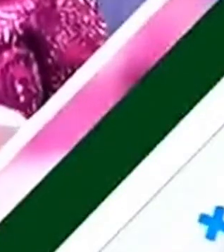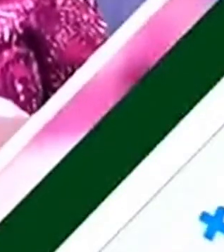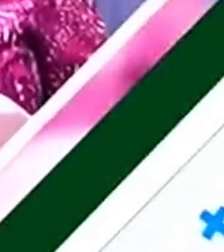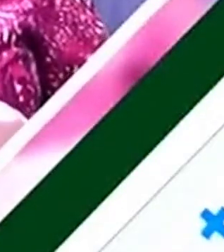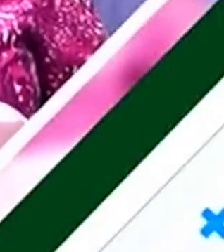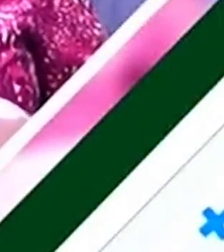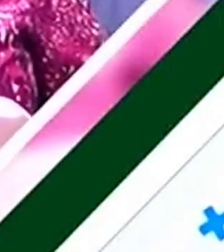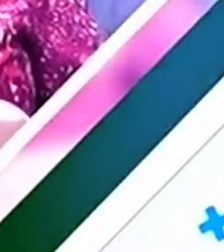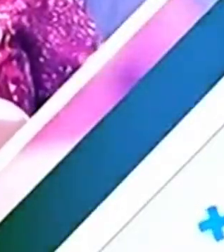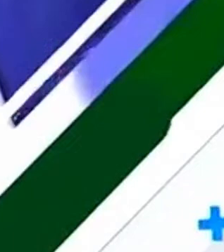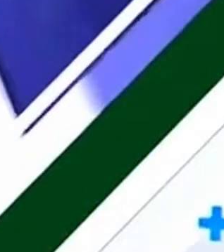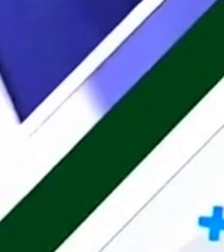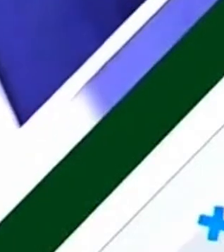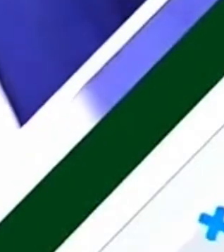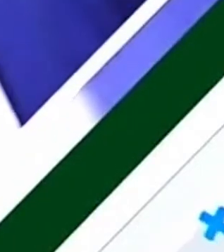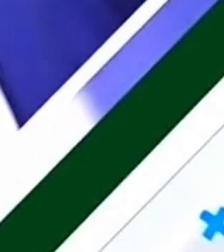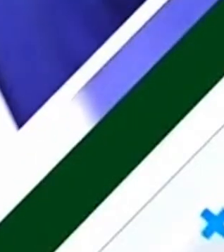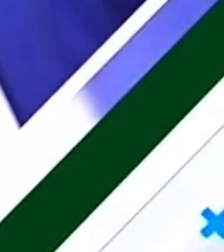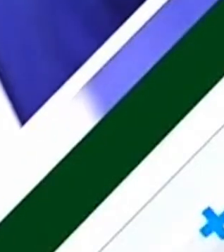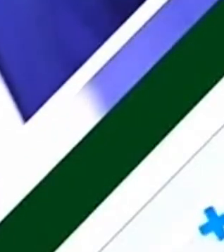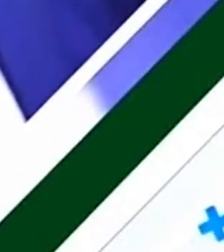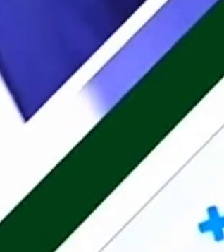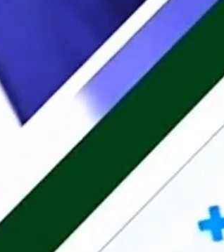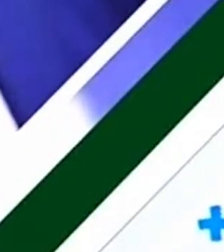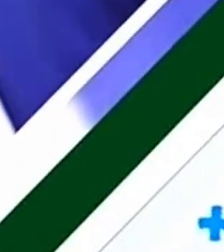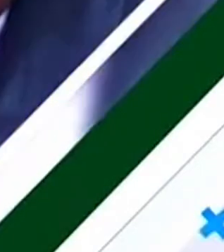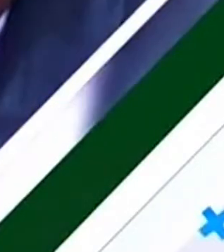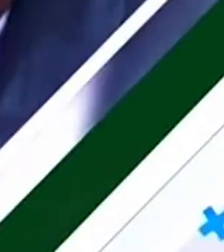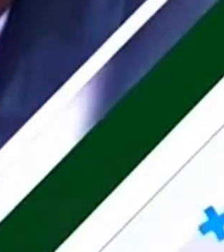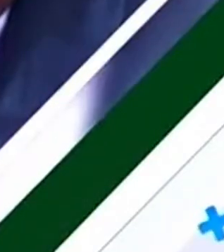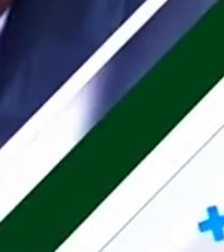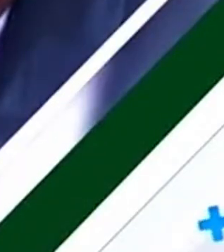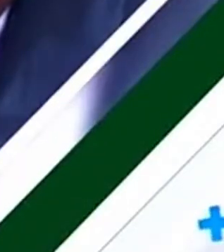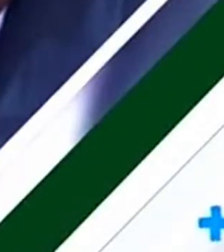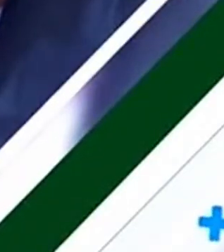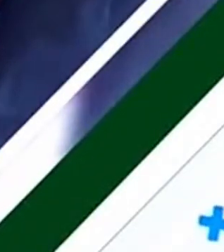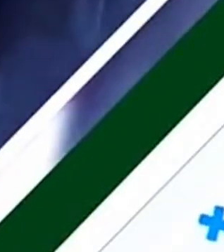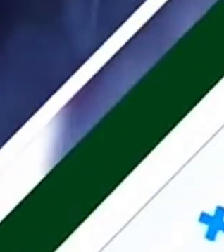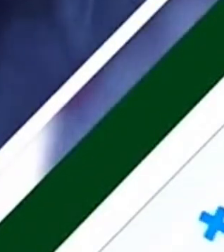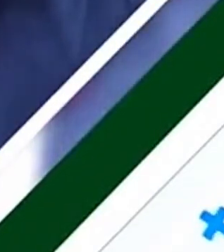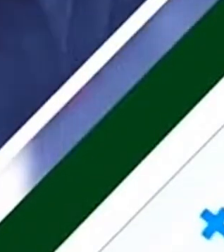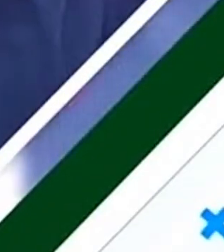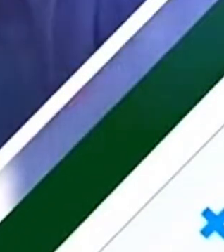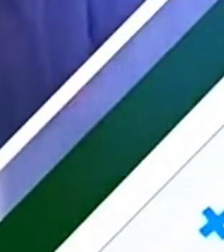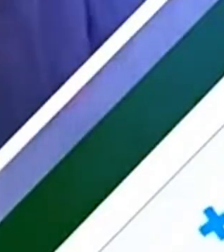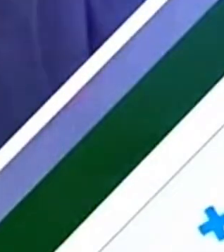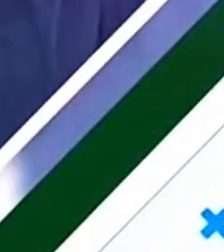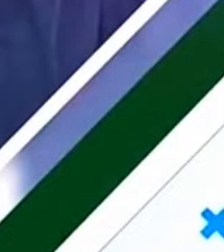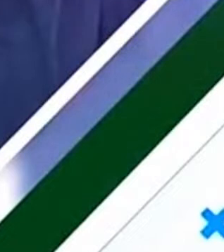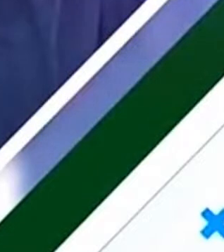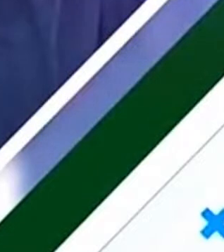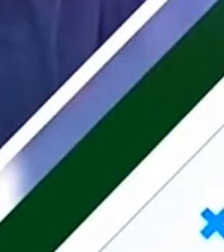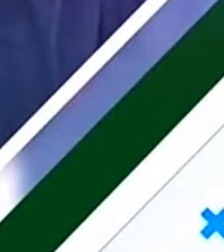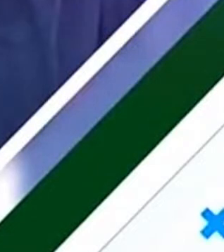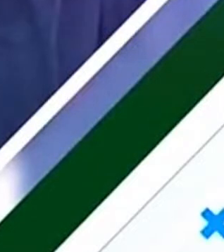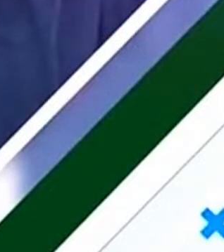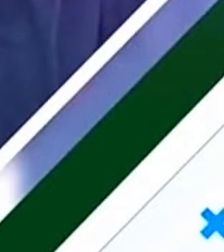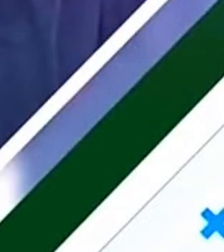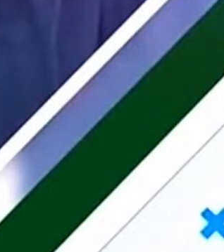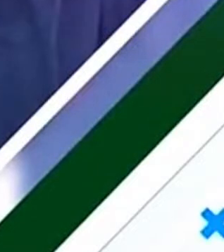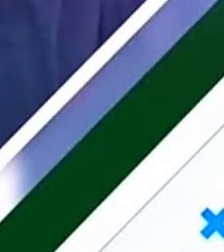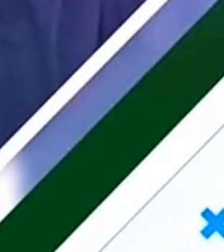weekday from Monday to Friday on Parliament Television. Parliament Television, bringing Parliament closer to